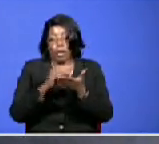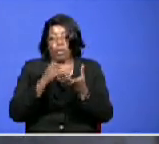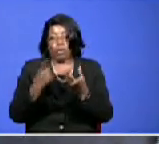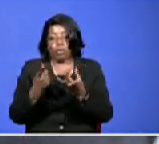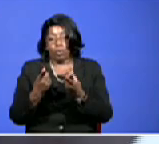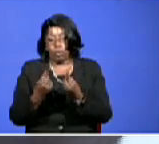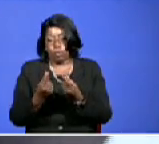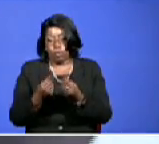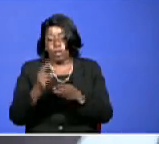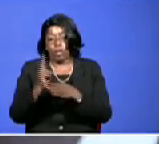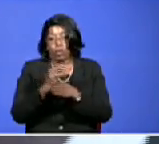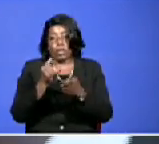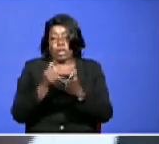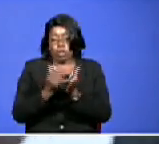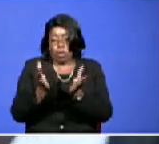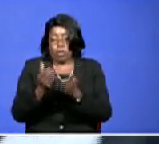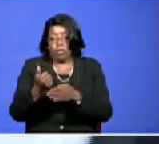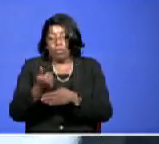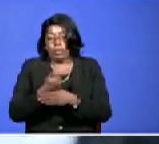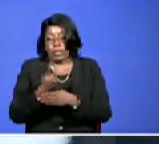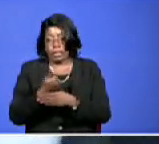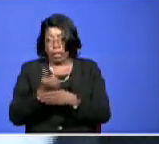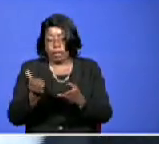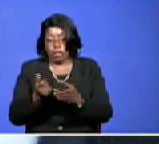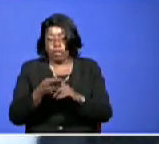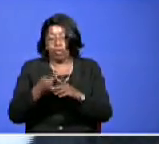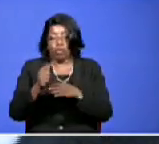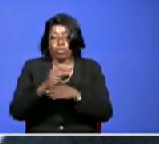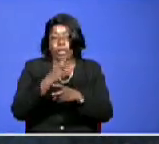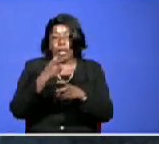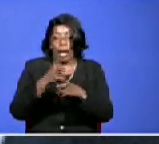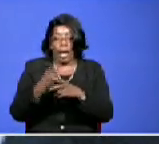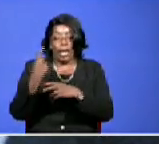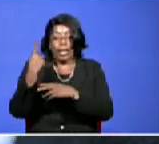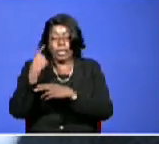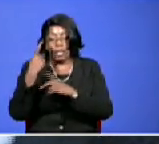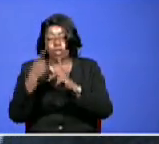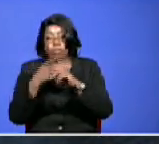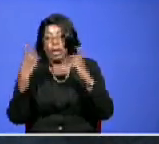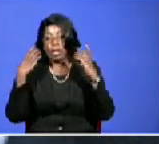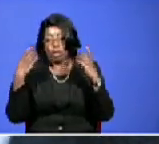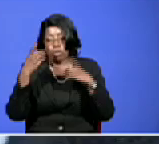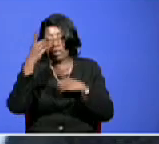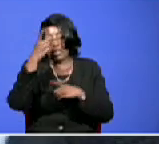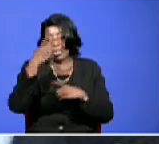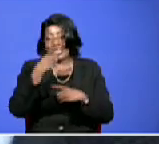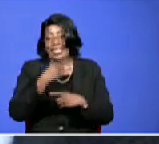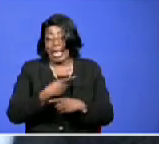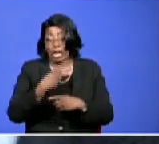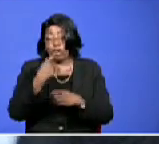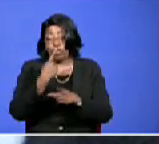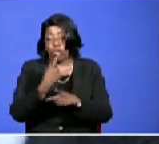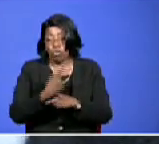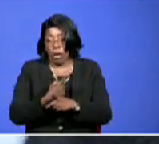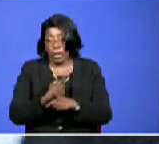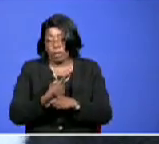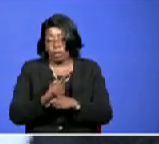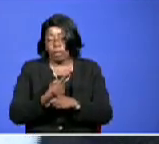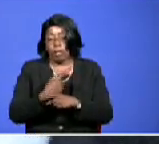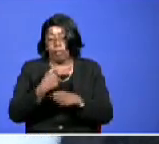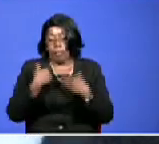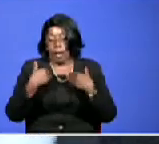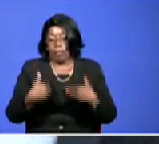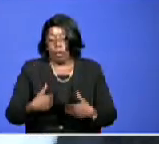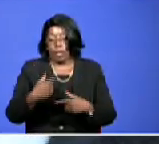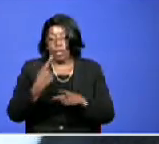is use it to motivate me, continue to train hard, listen to my coach, diet right, condition my body right,